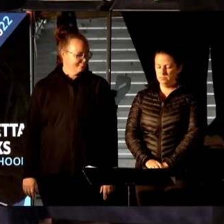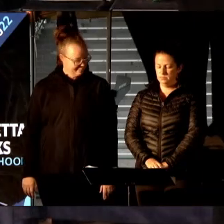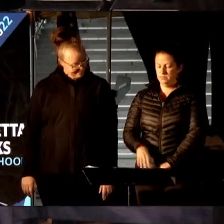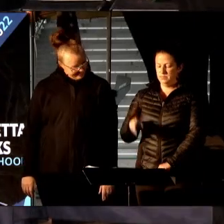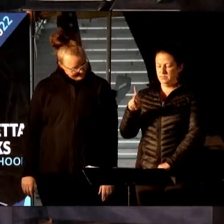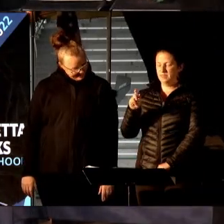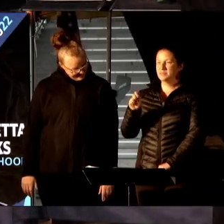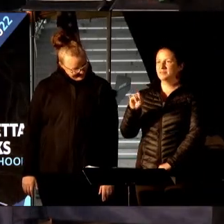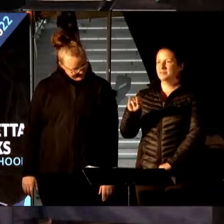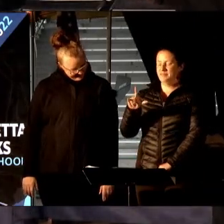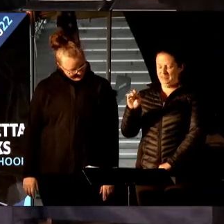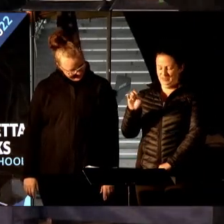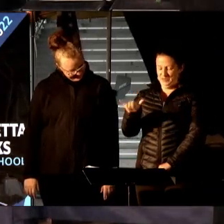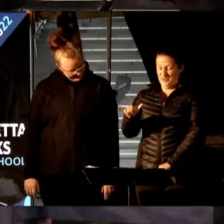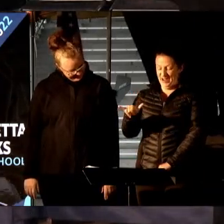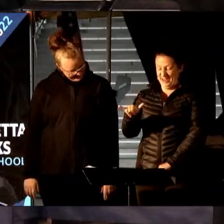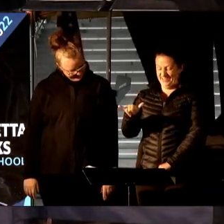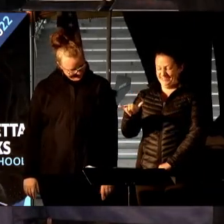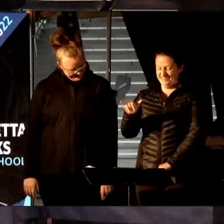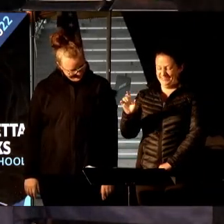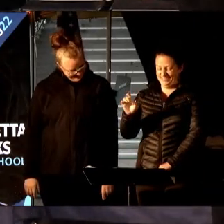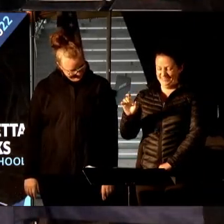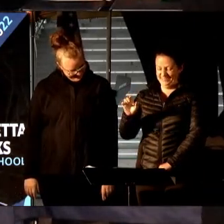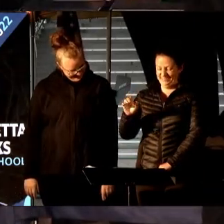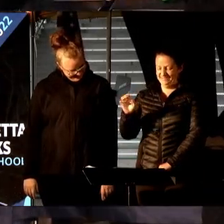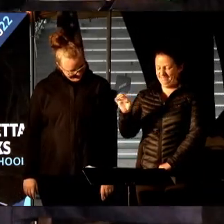Kaylee Reve Ellett.